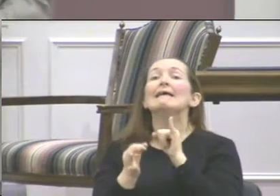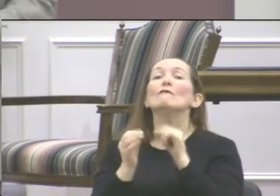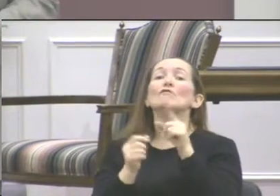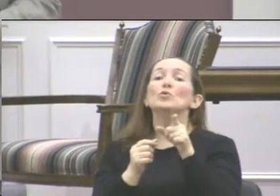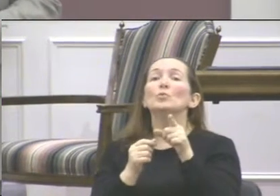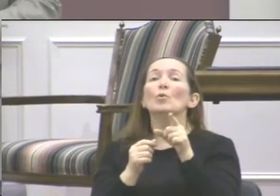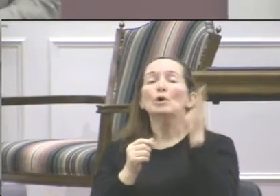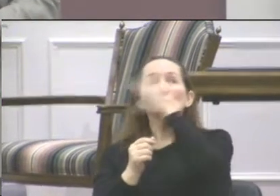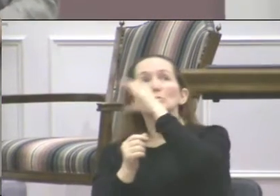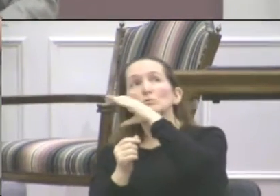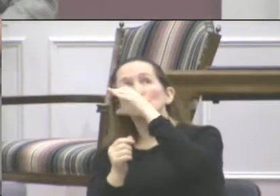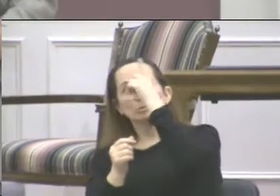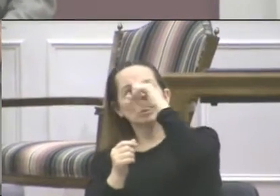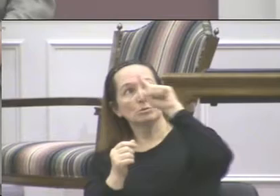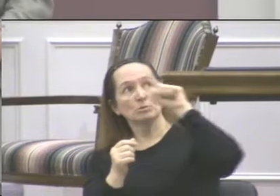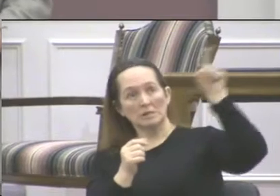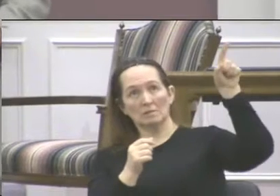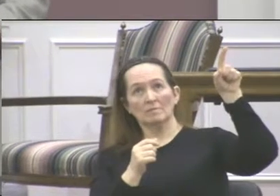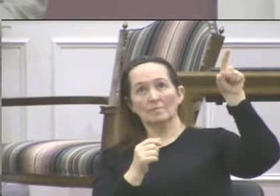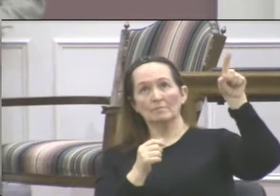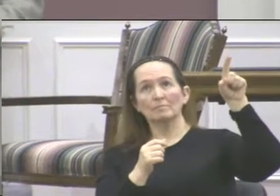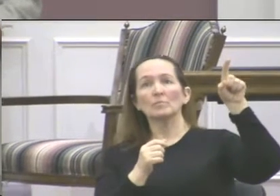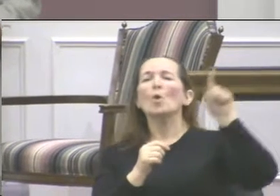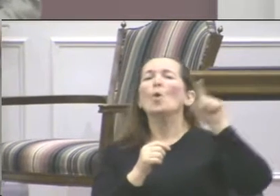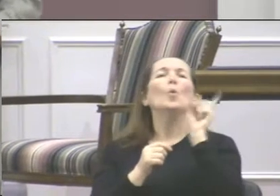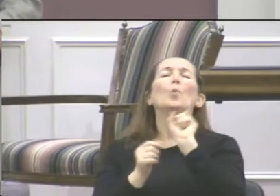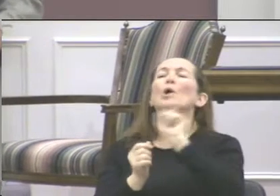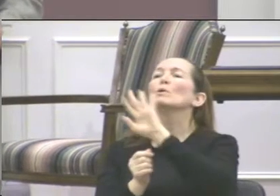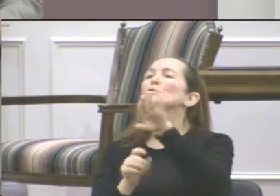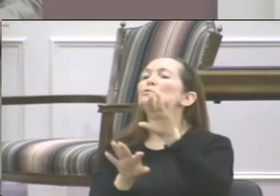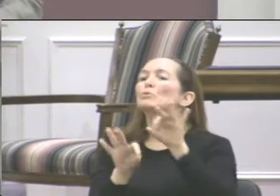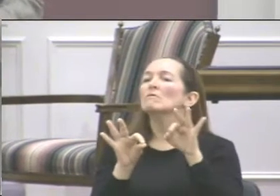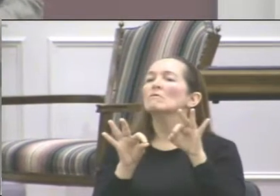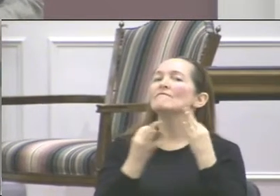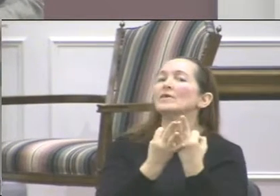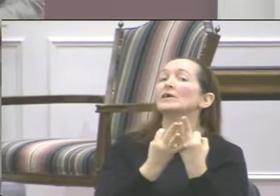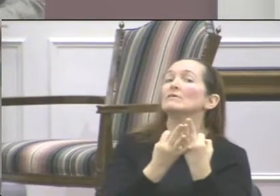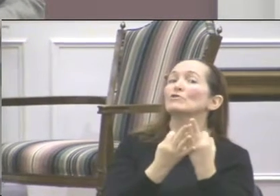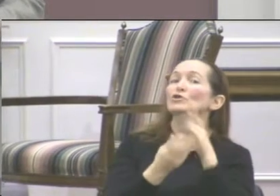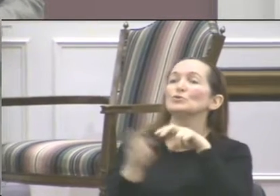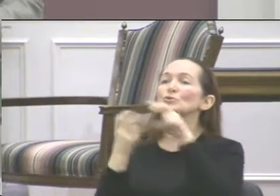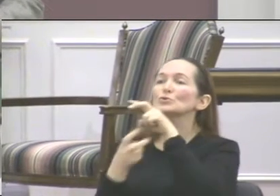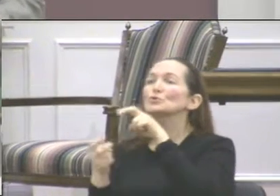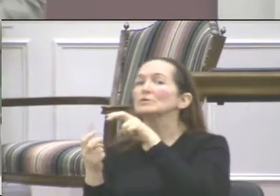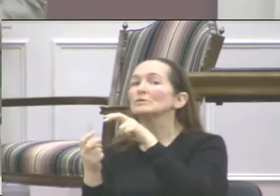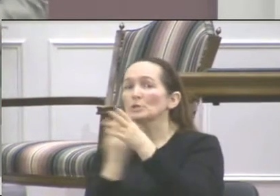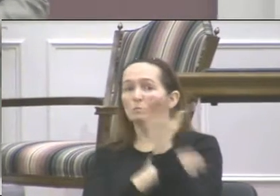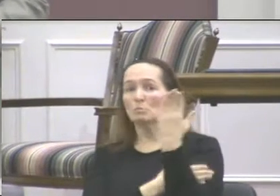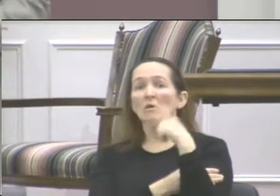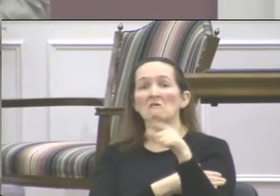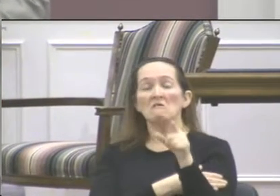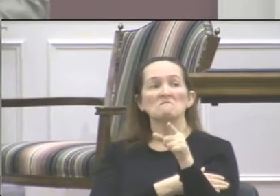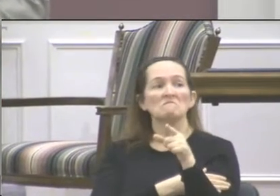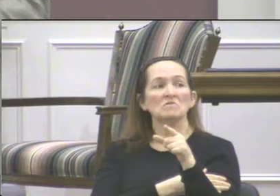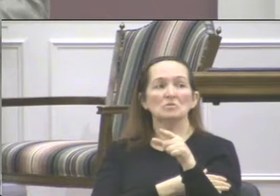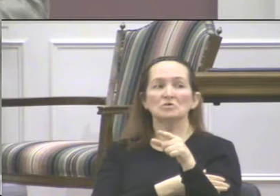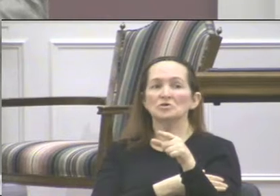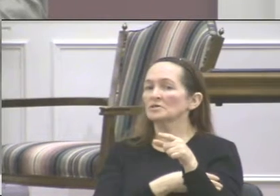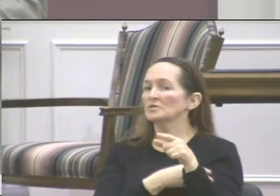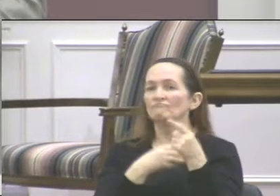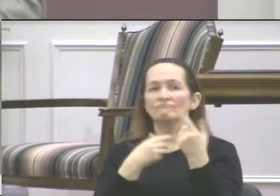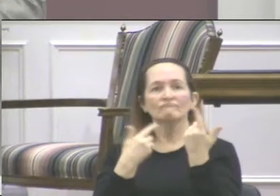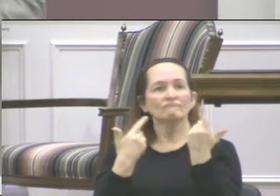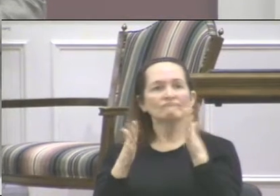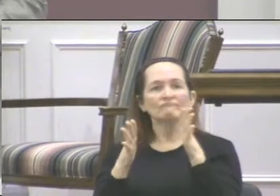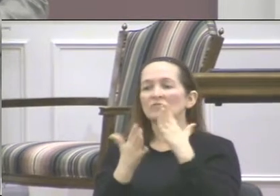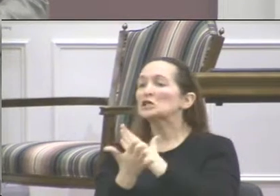pursuing Him. So, family, where is your faith journey this morning? Have you settled? It's time